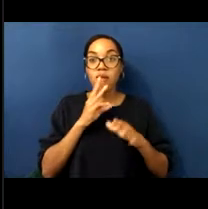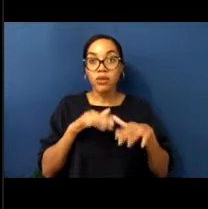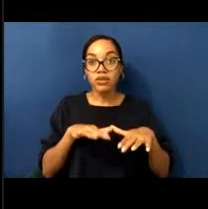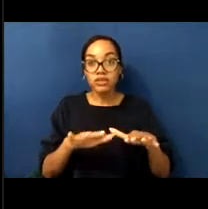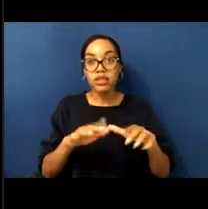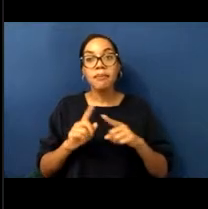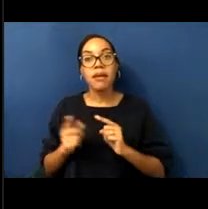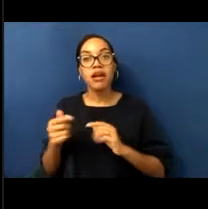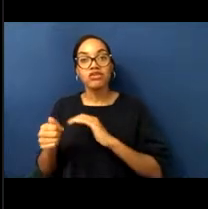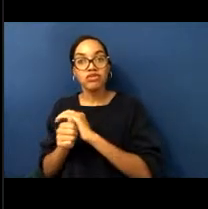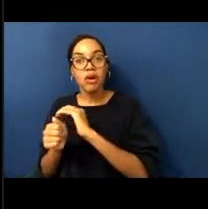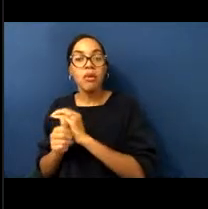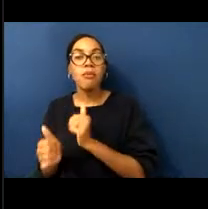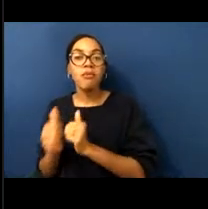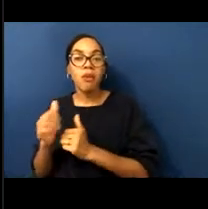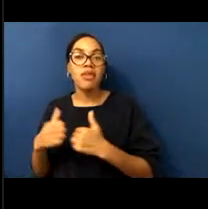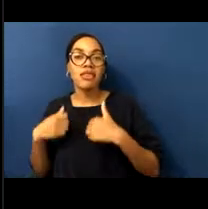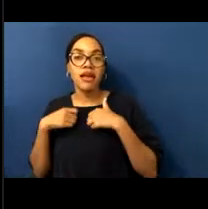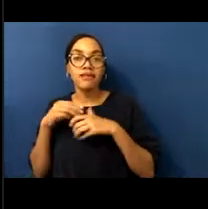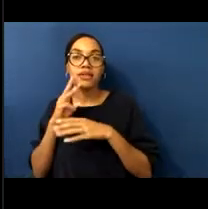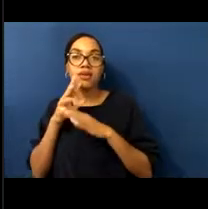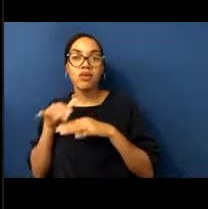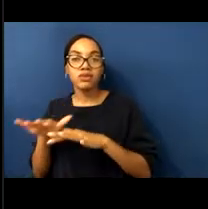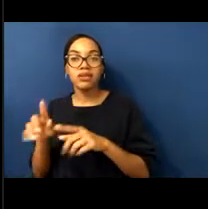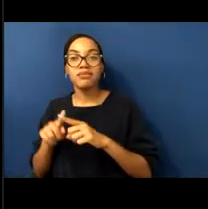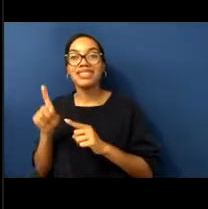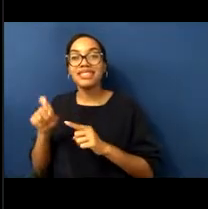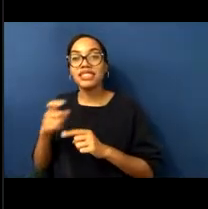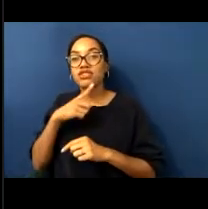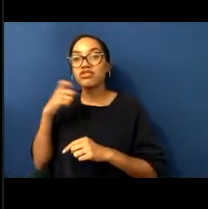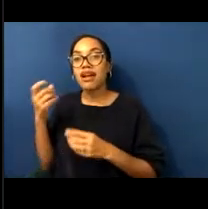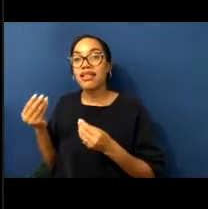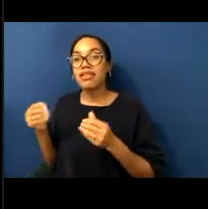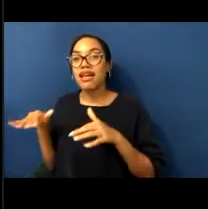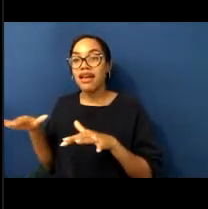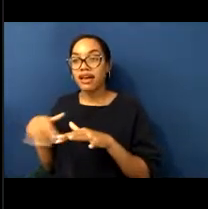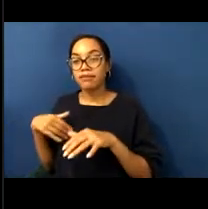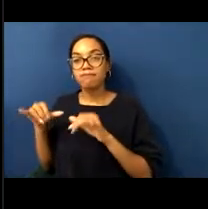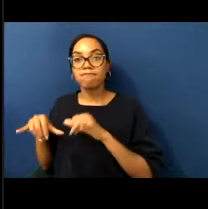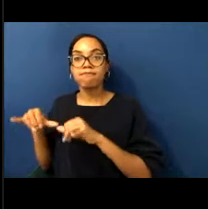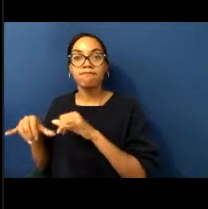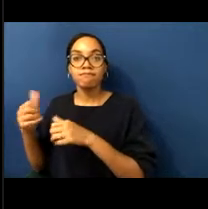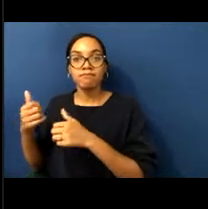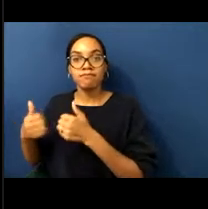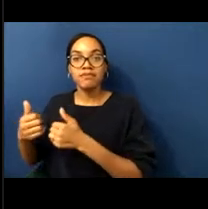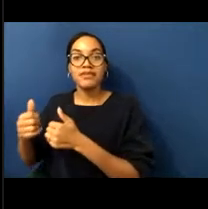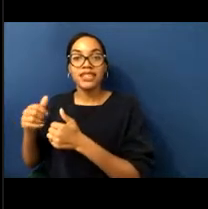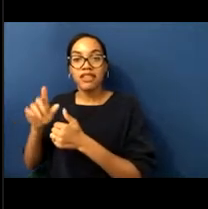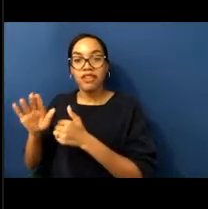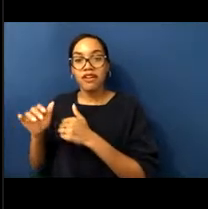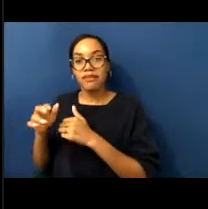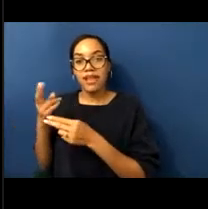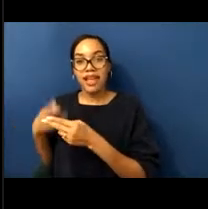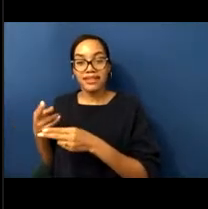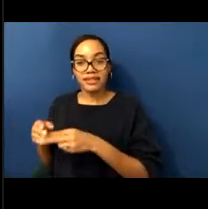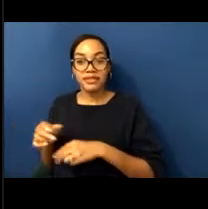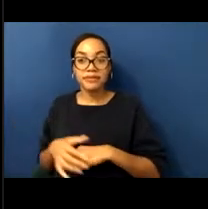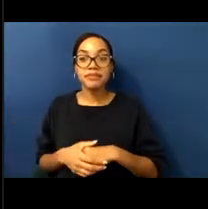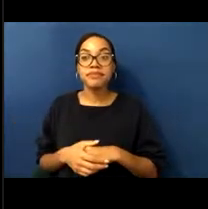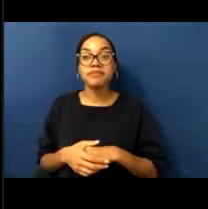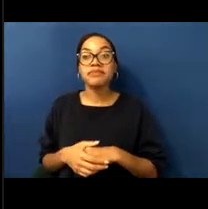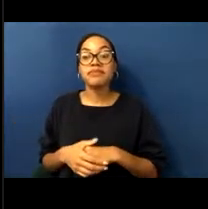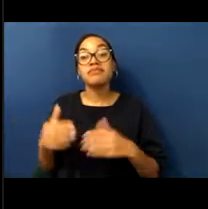on dry land. We've been able to study sea turtles more. We have a lot more data on